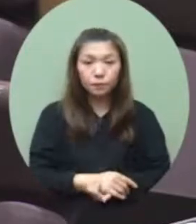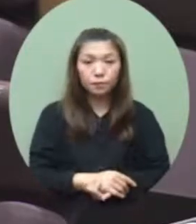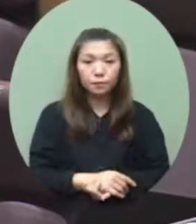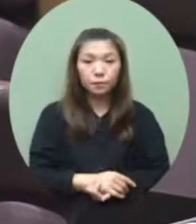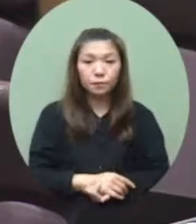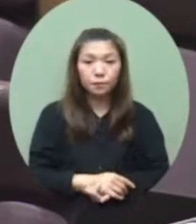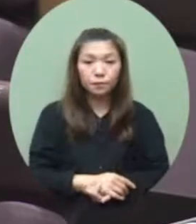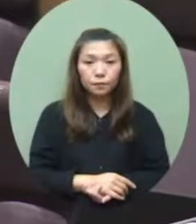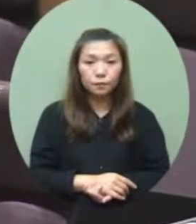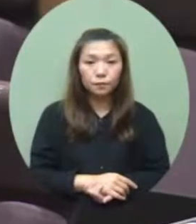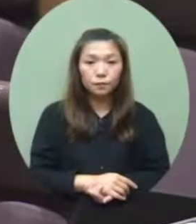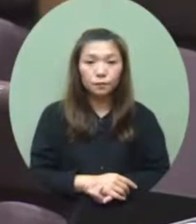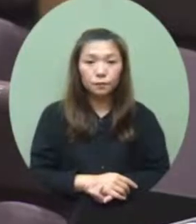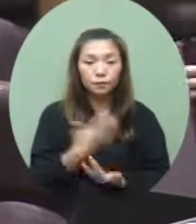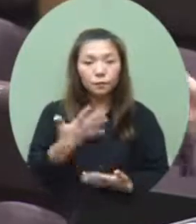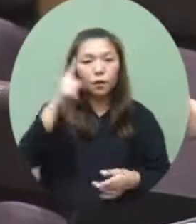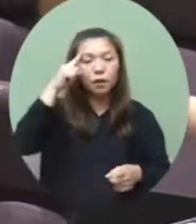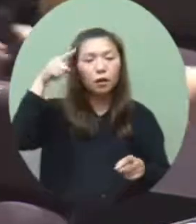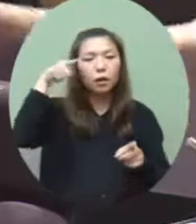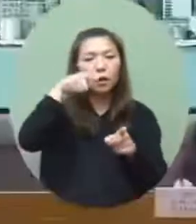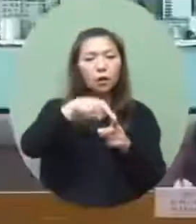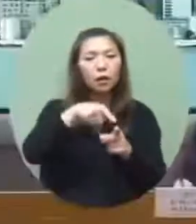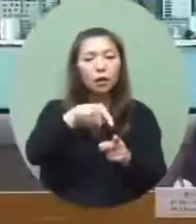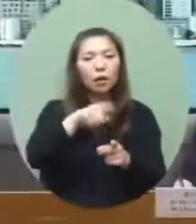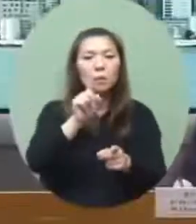private hospital beds as well? Thank you.